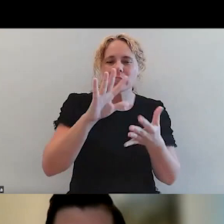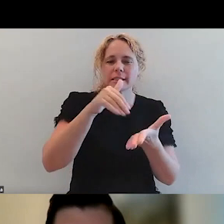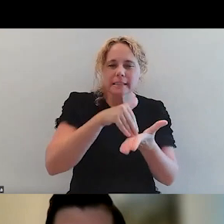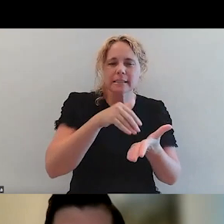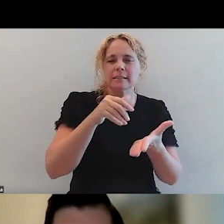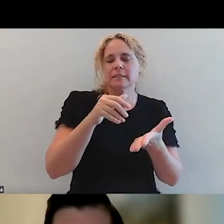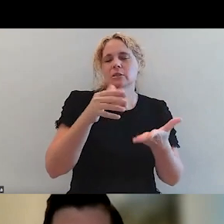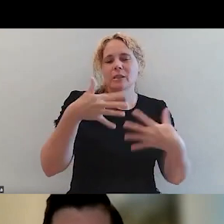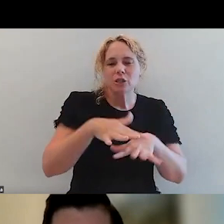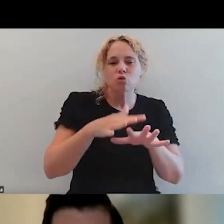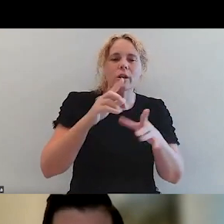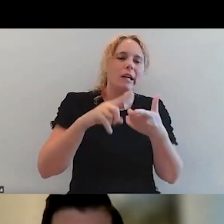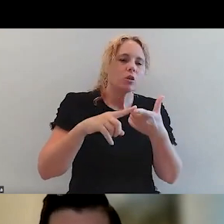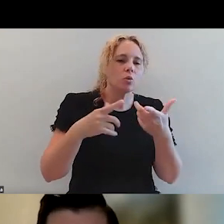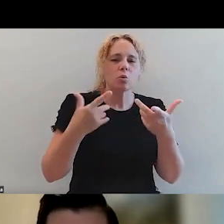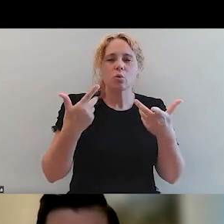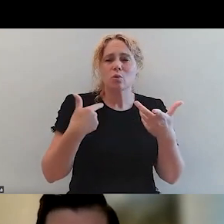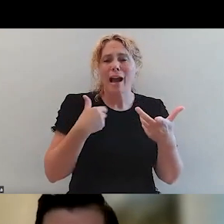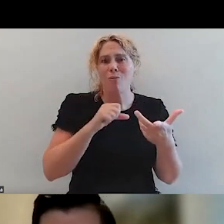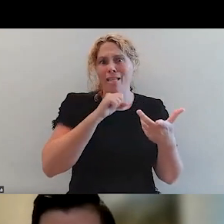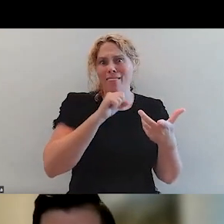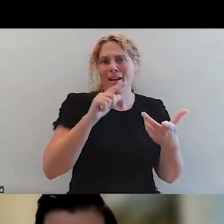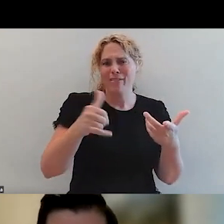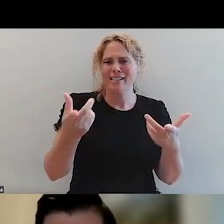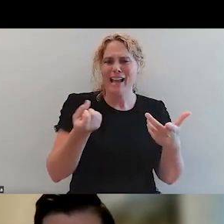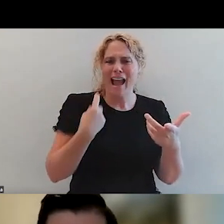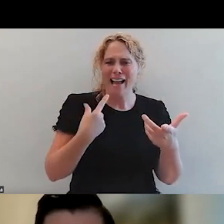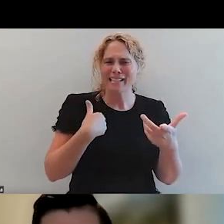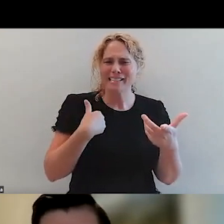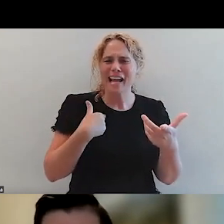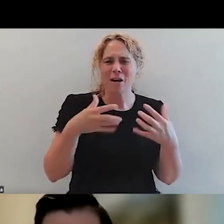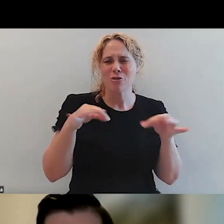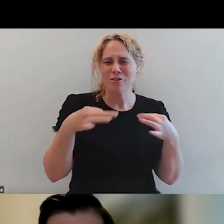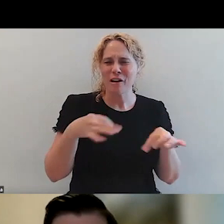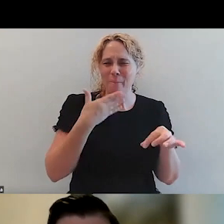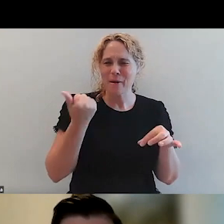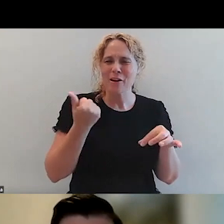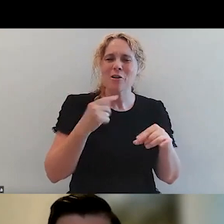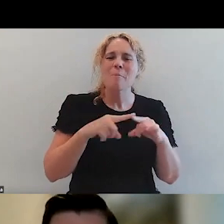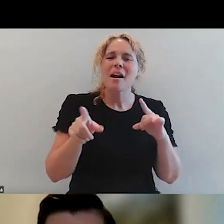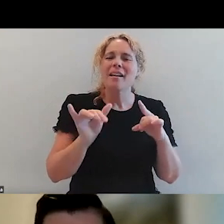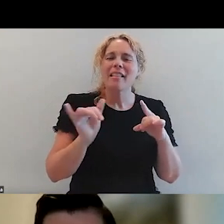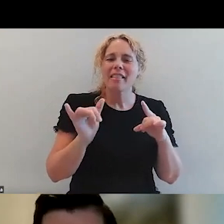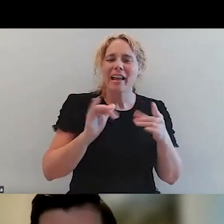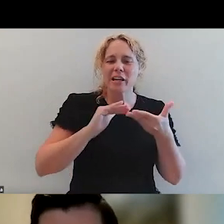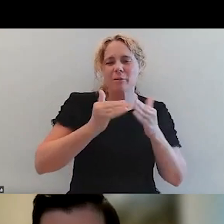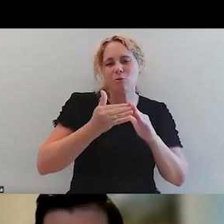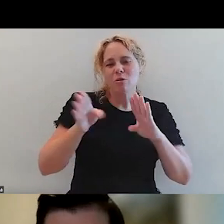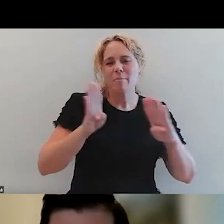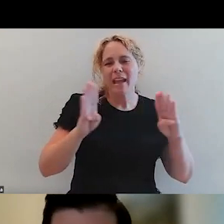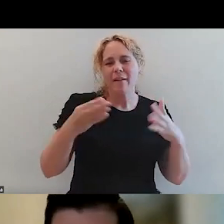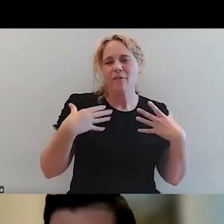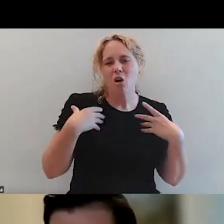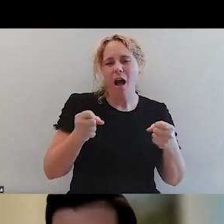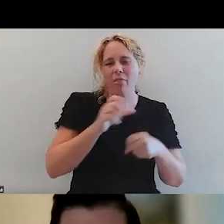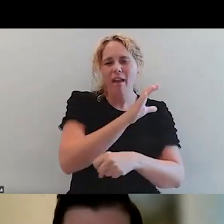them into, and I love that this question was asked, so I will better define this. So it's certified community behavioral health clinic